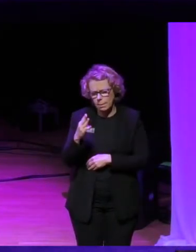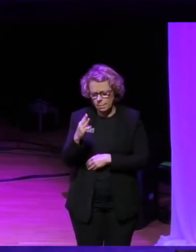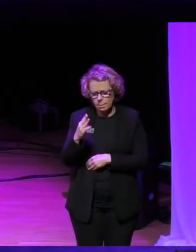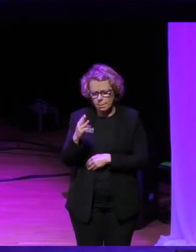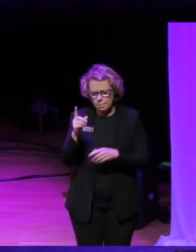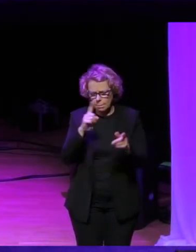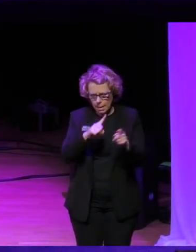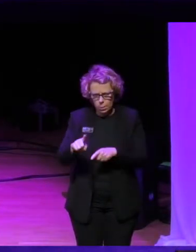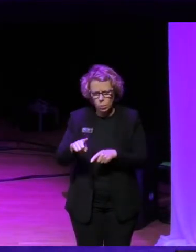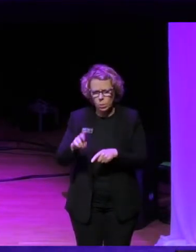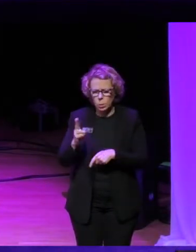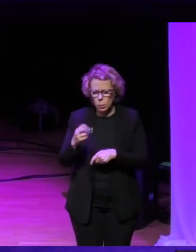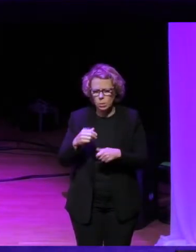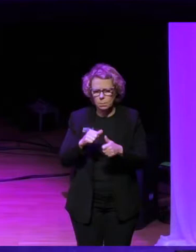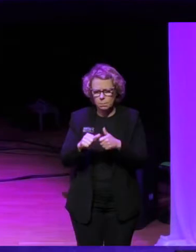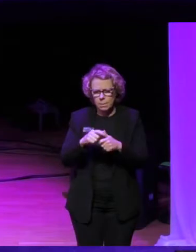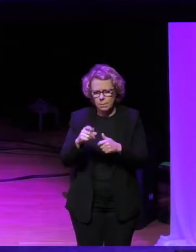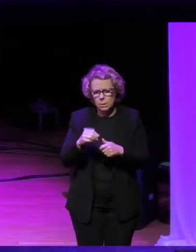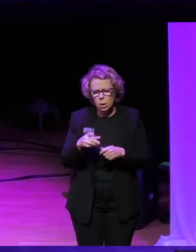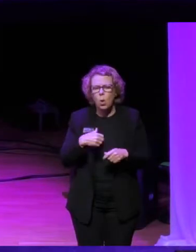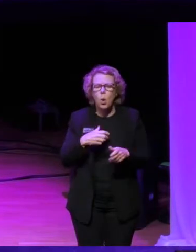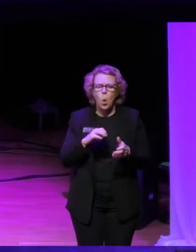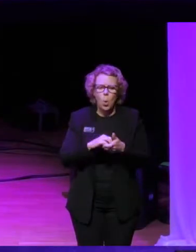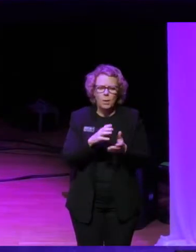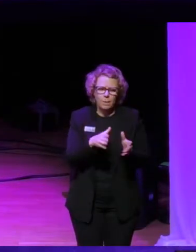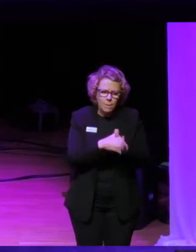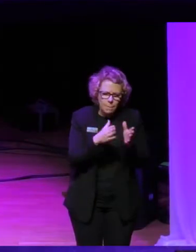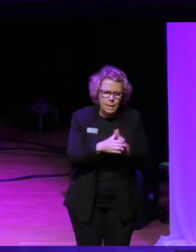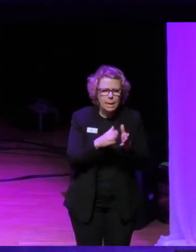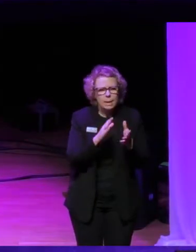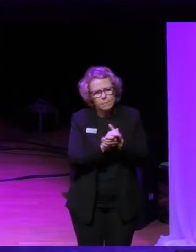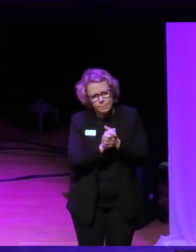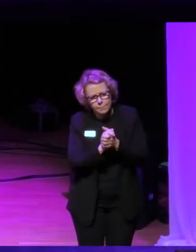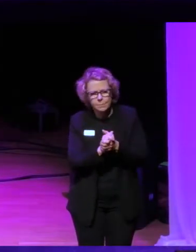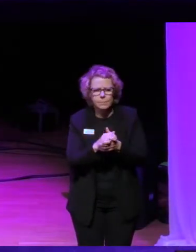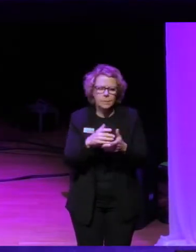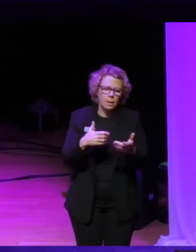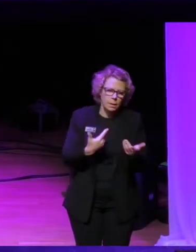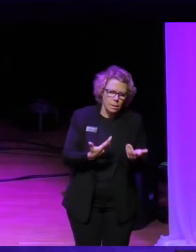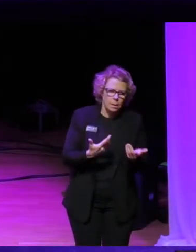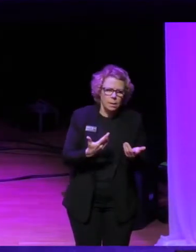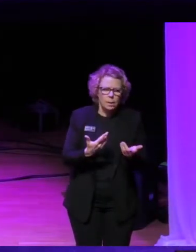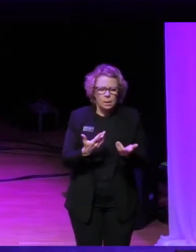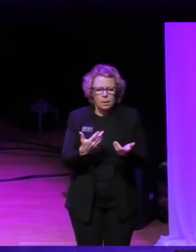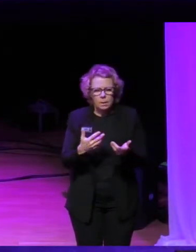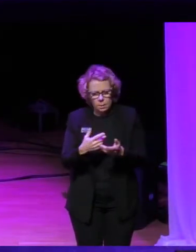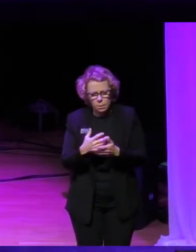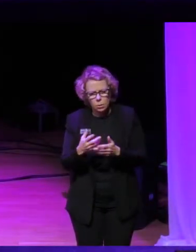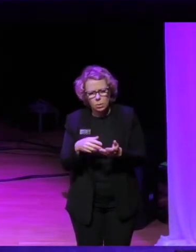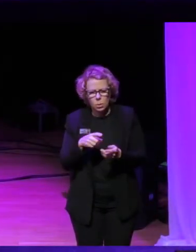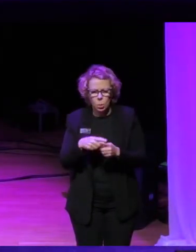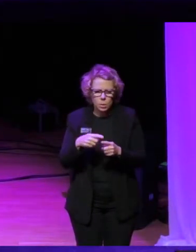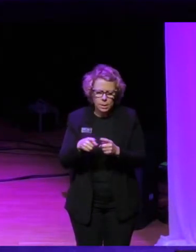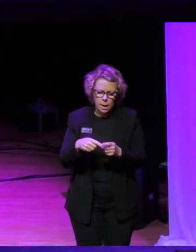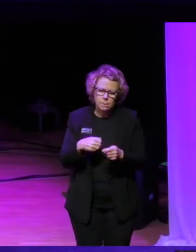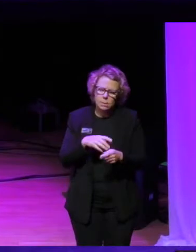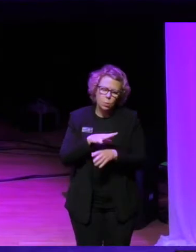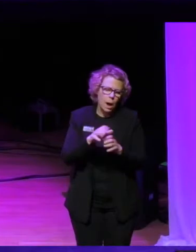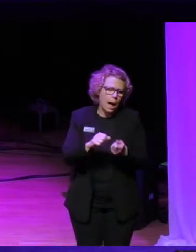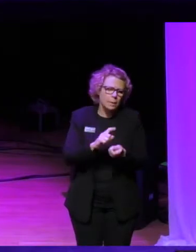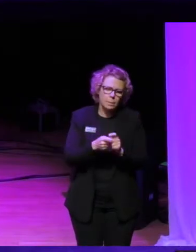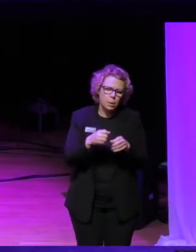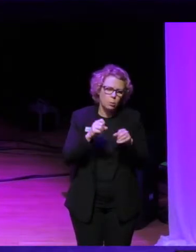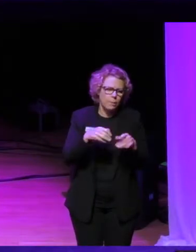Yeah, and 12 million people and their families and friends and employers and communities that, you know, is all affected by